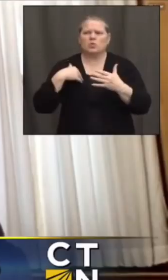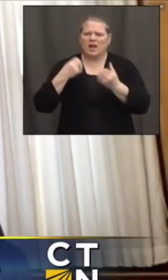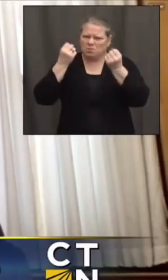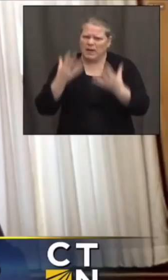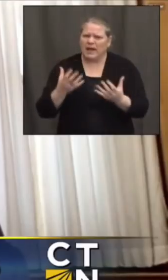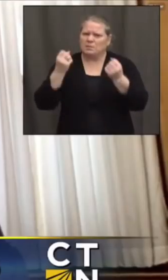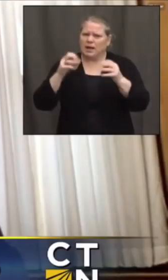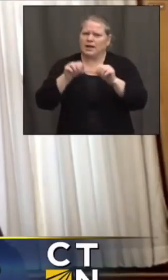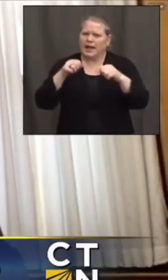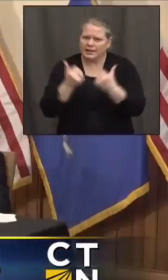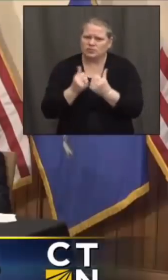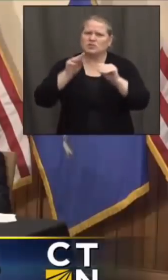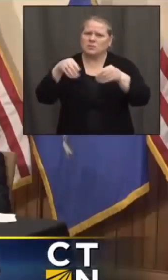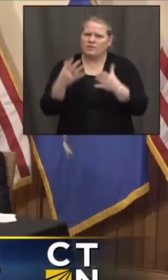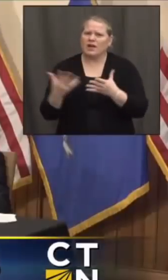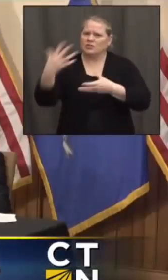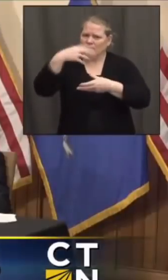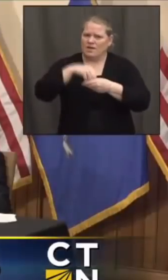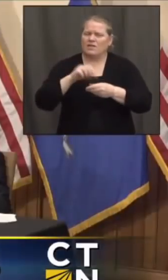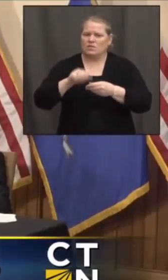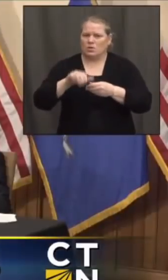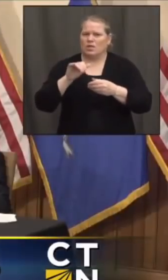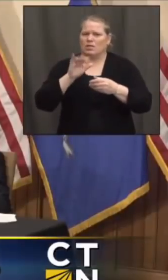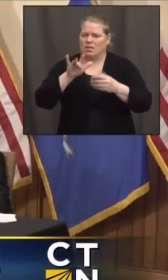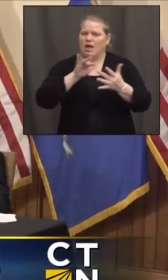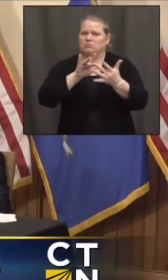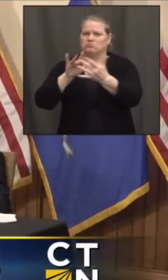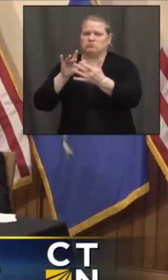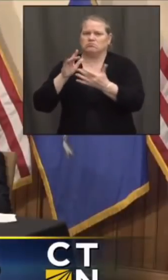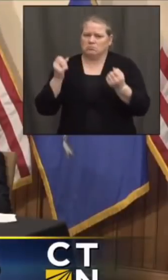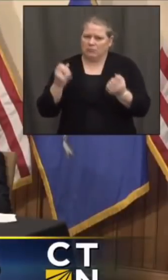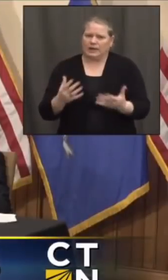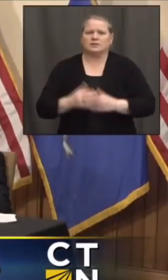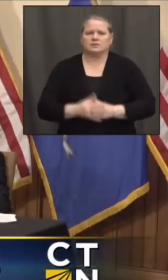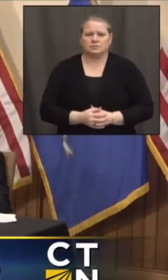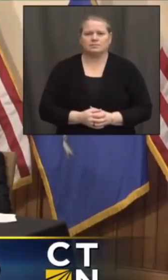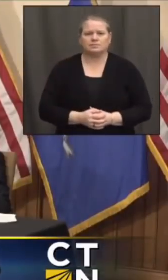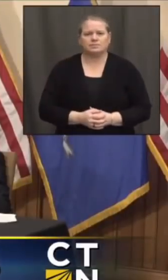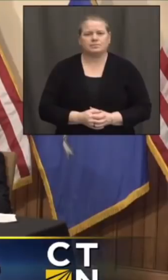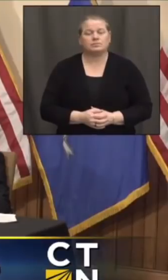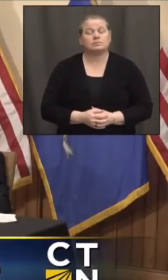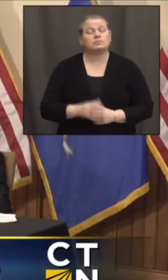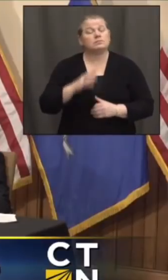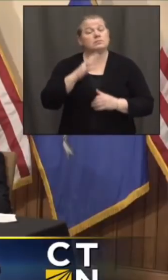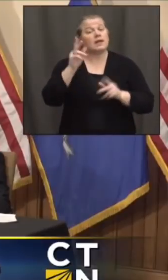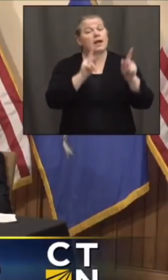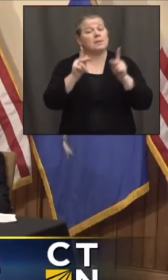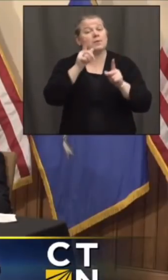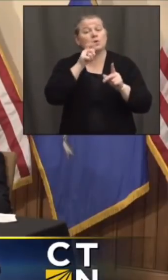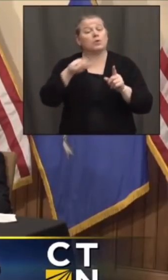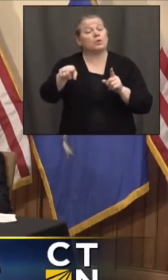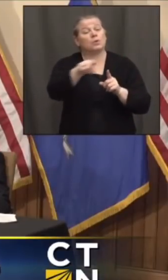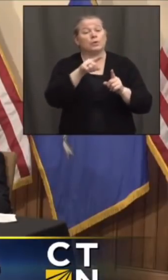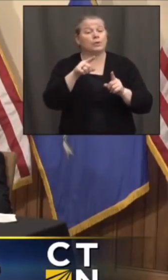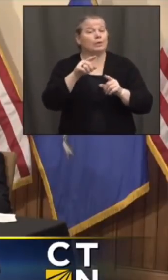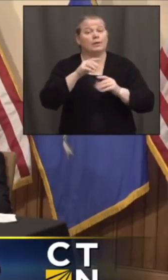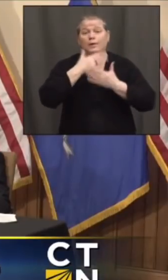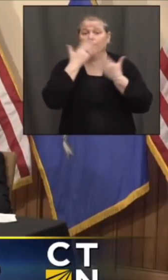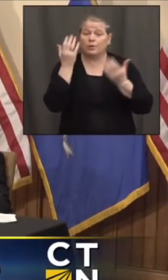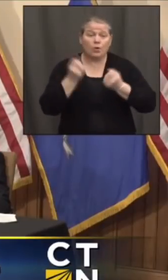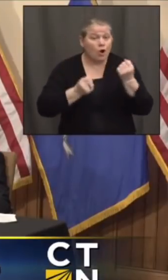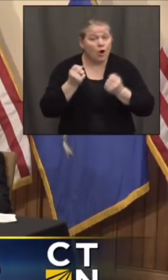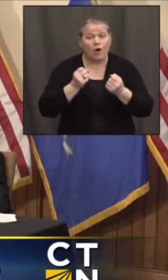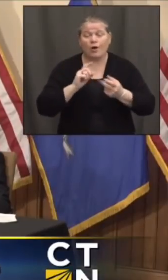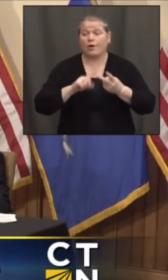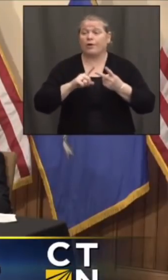on this outreach. And then lastly, for people who don't have access to who don't have a car or other access